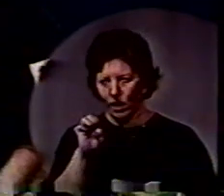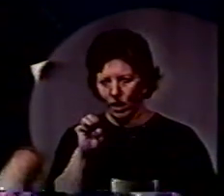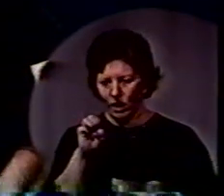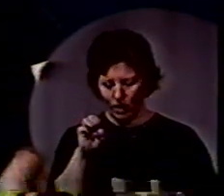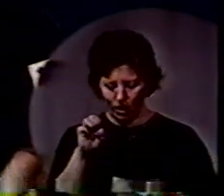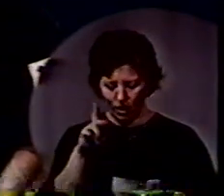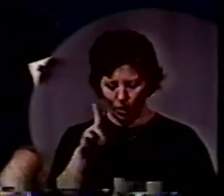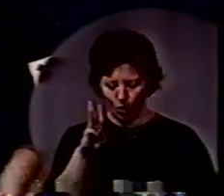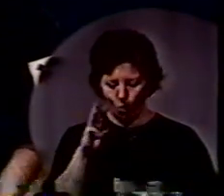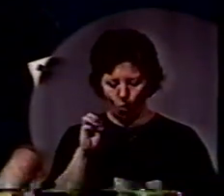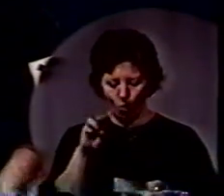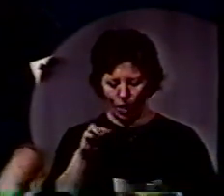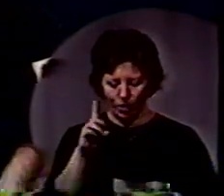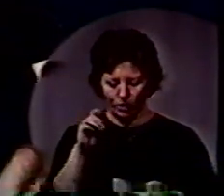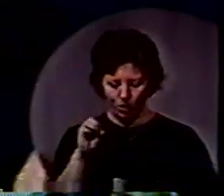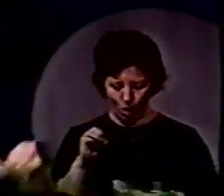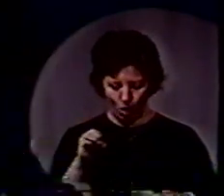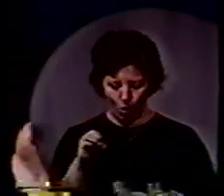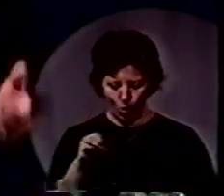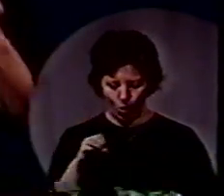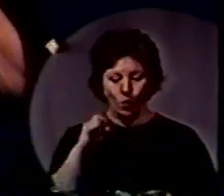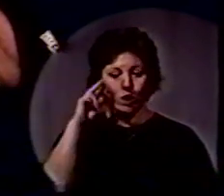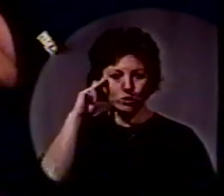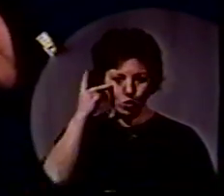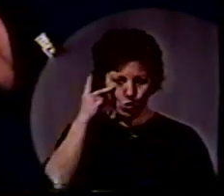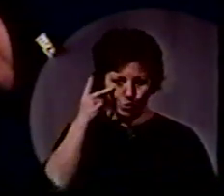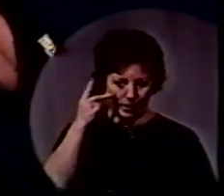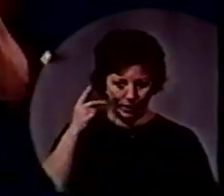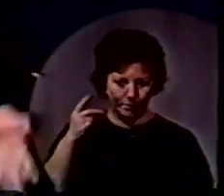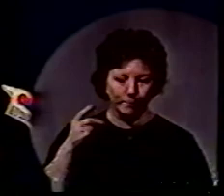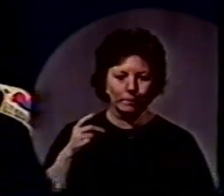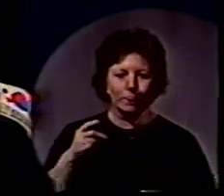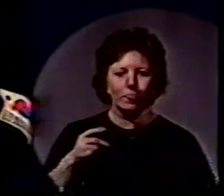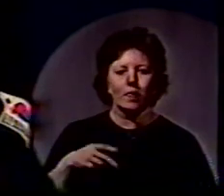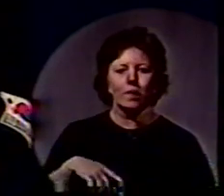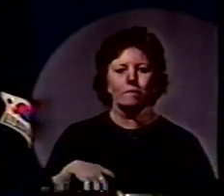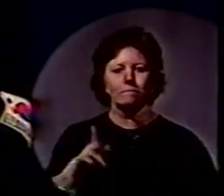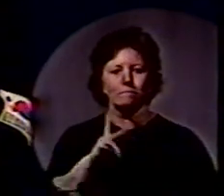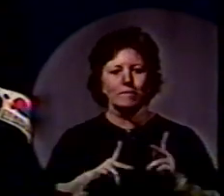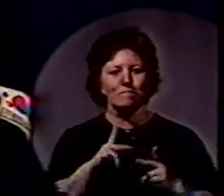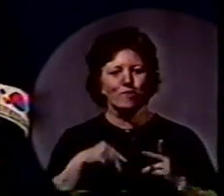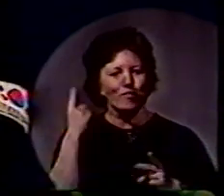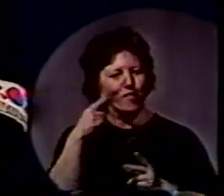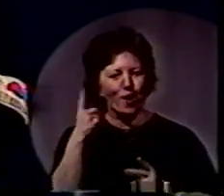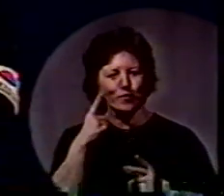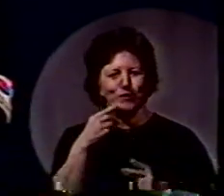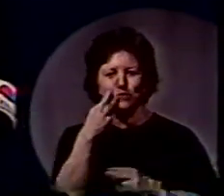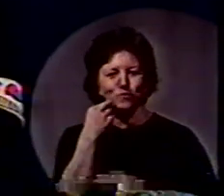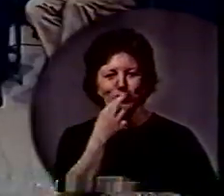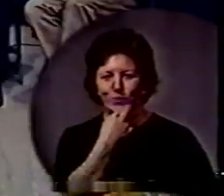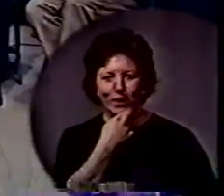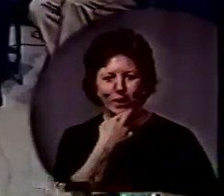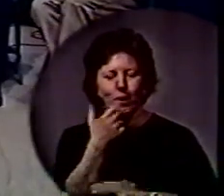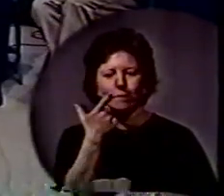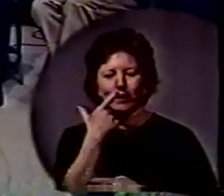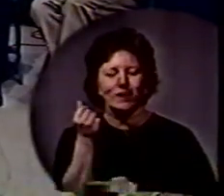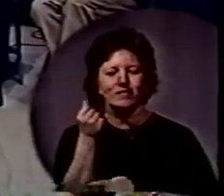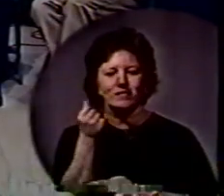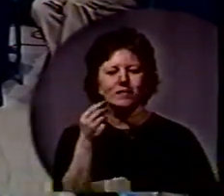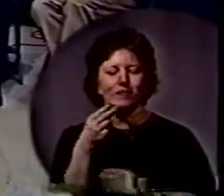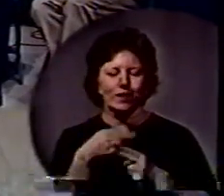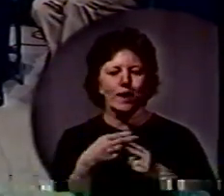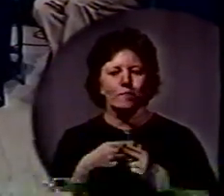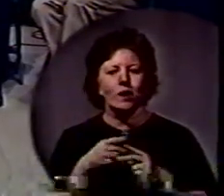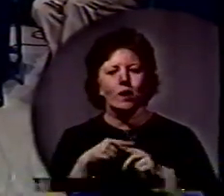in 1970, Jung Ri opened it, and people thought it was a restaurant because the name was too long.